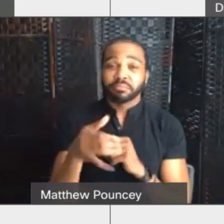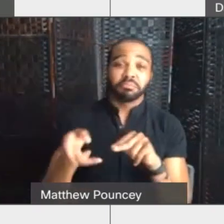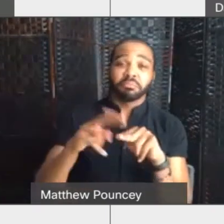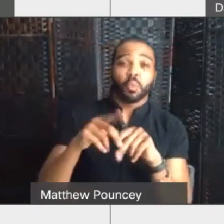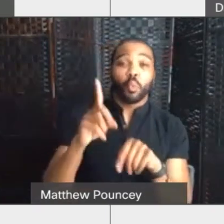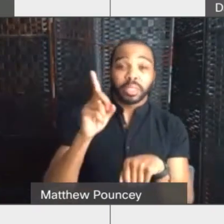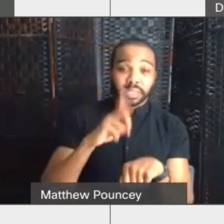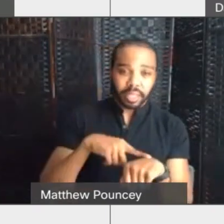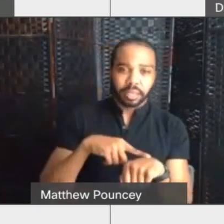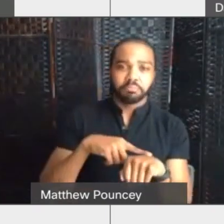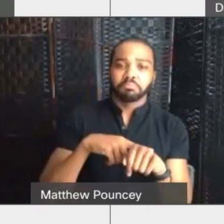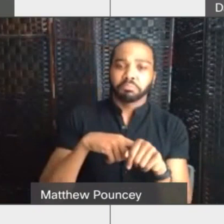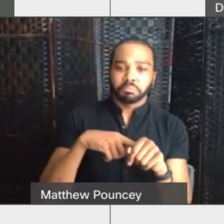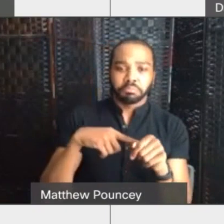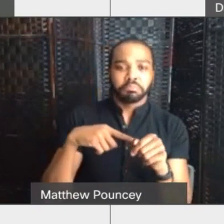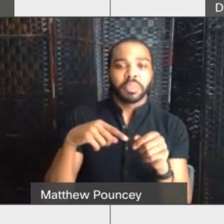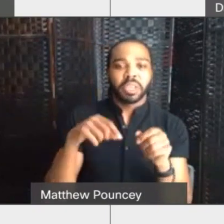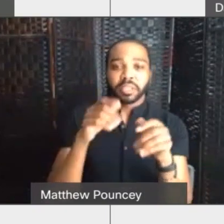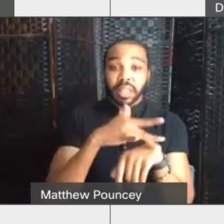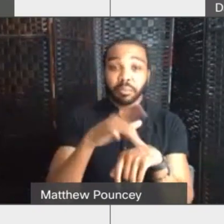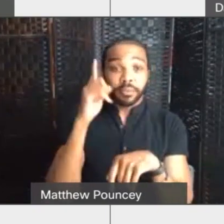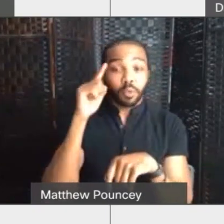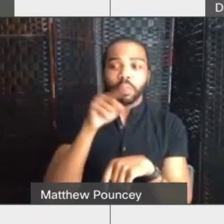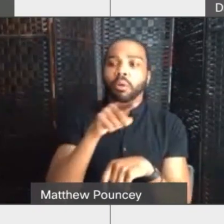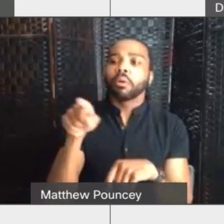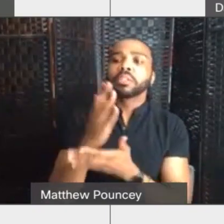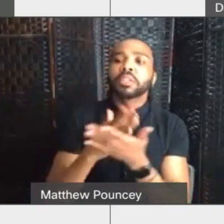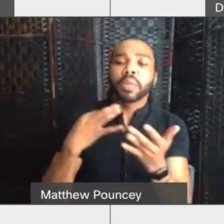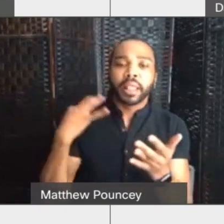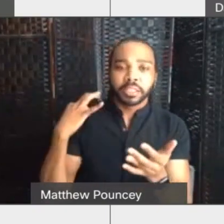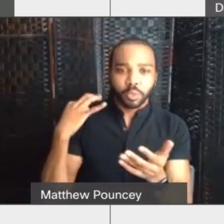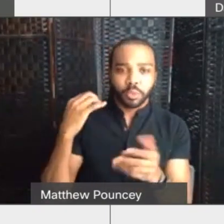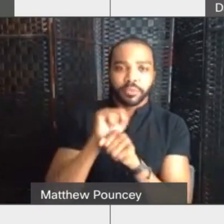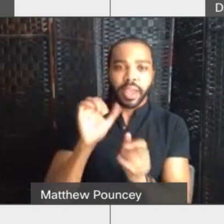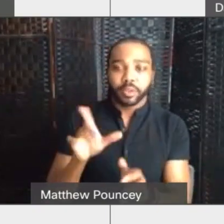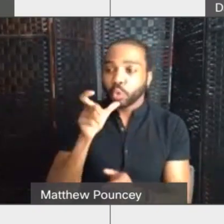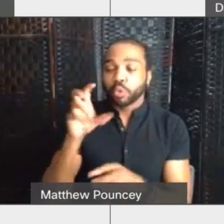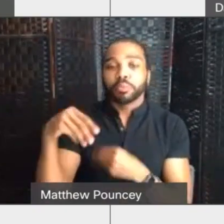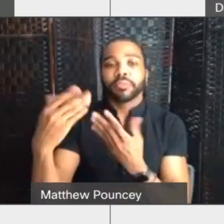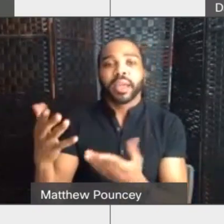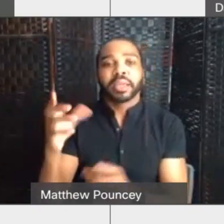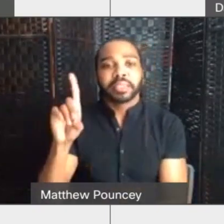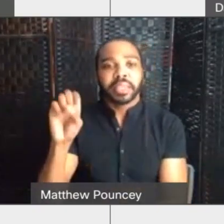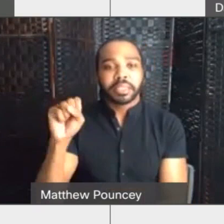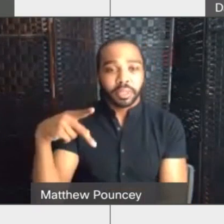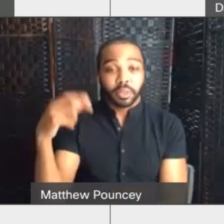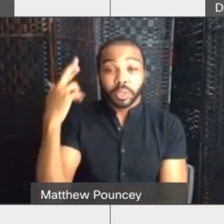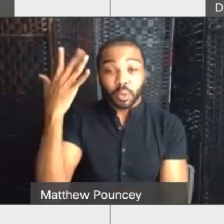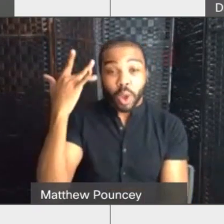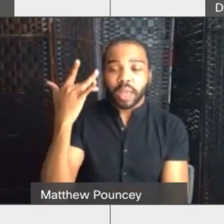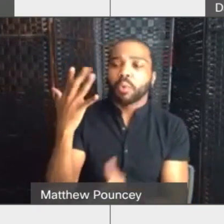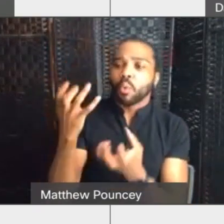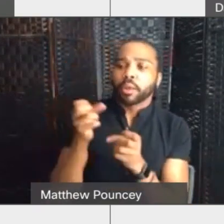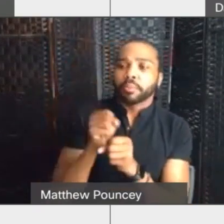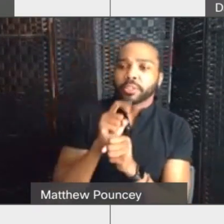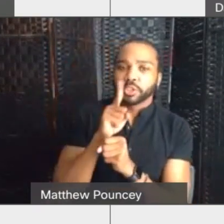payment available to eligible providers employing DSPs. And the purpose of it is to ensure that DSPs continue to